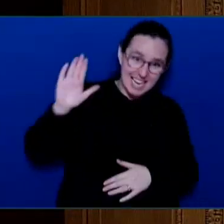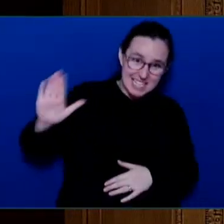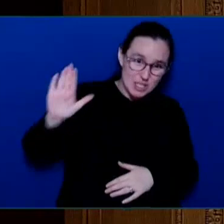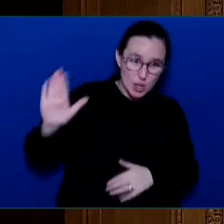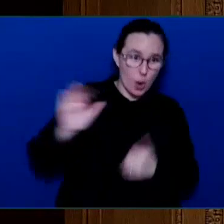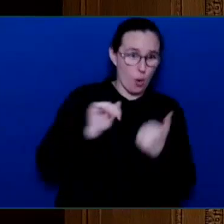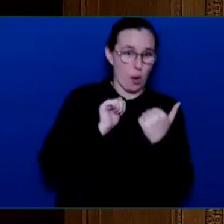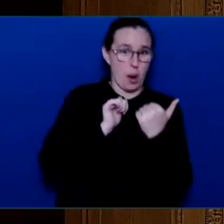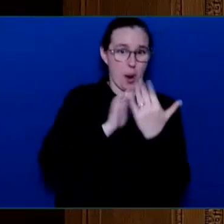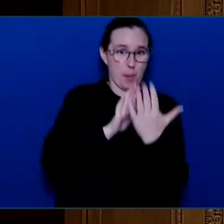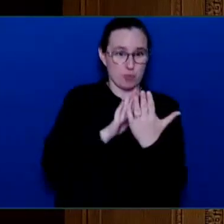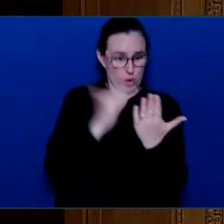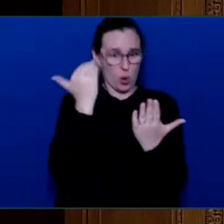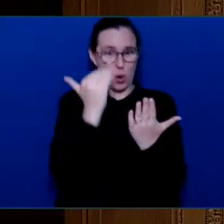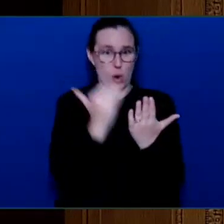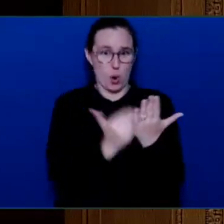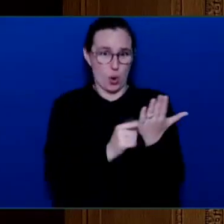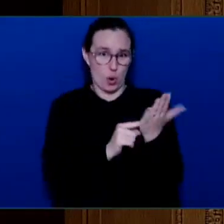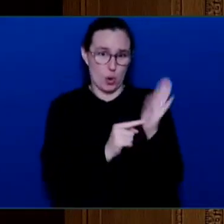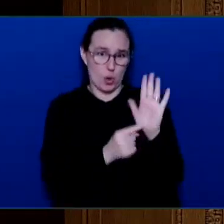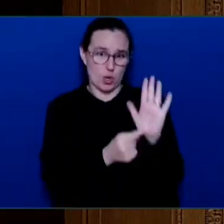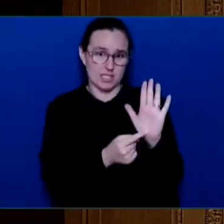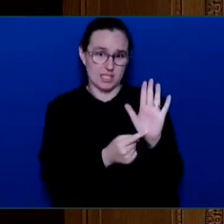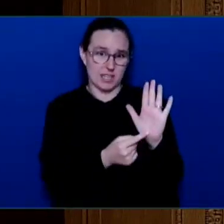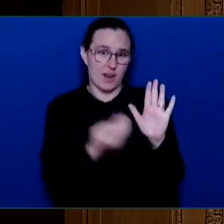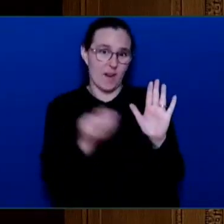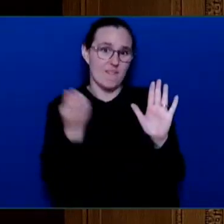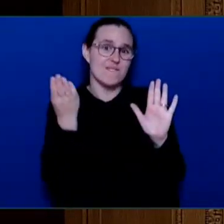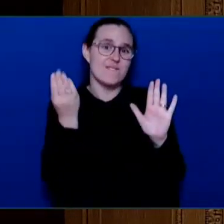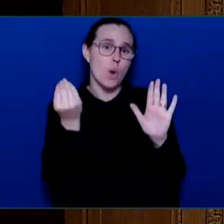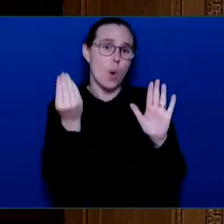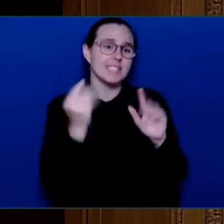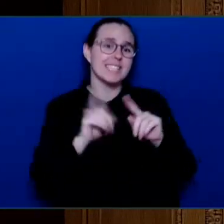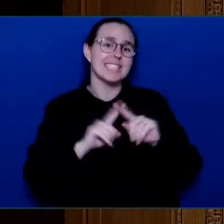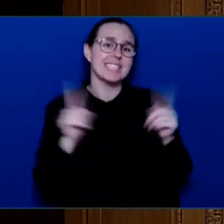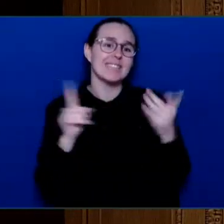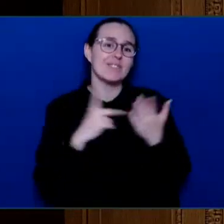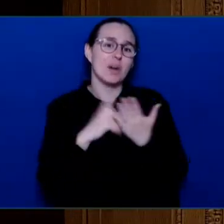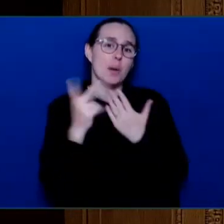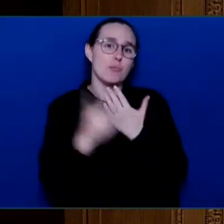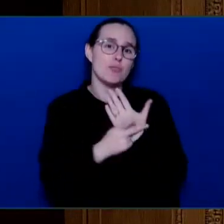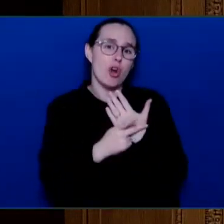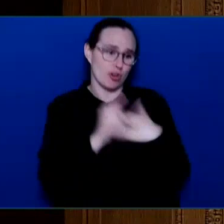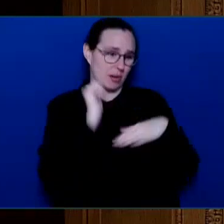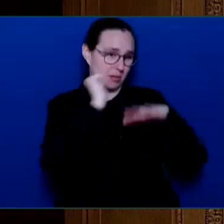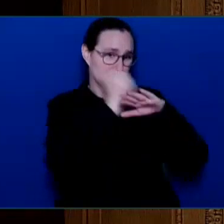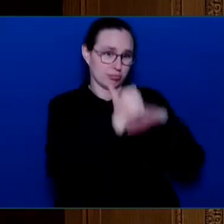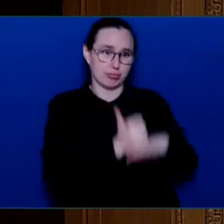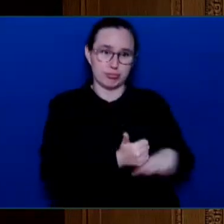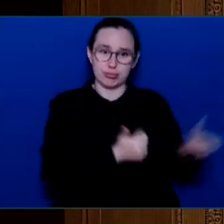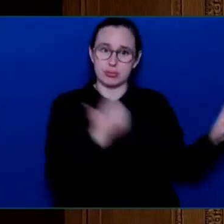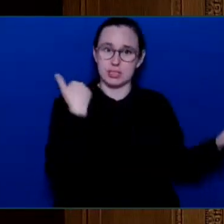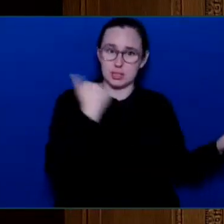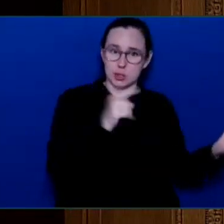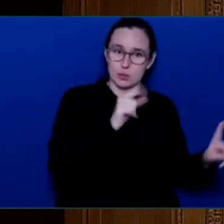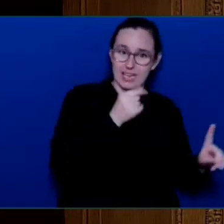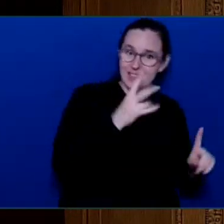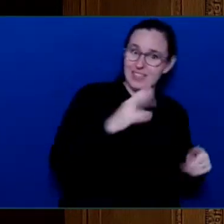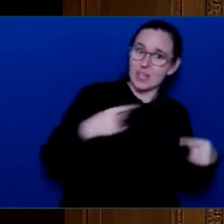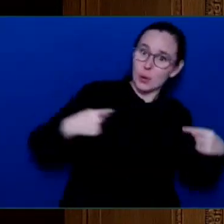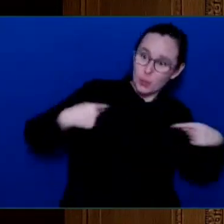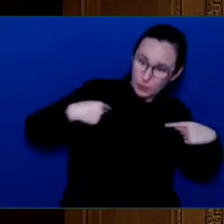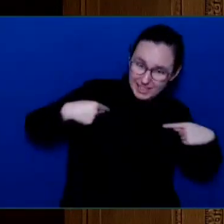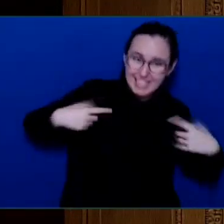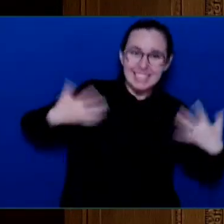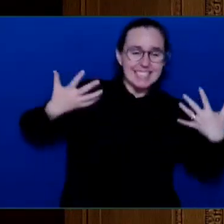were in place in 2017 when the government changed, Mr. Speaker. Government is doing everything it can